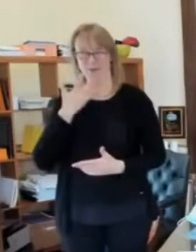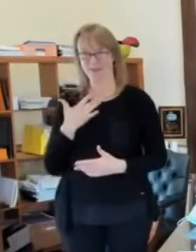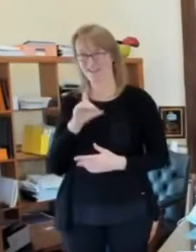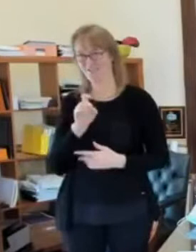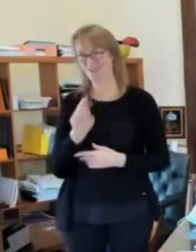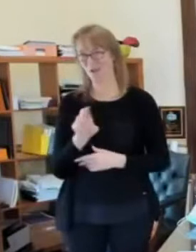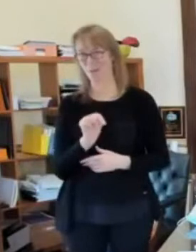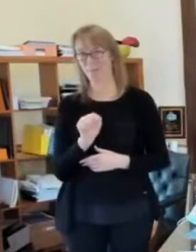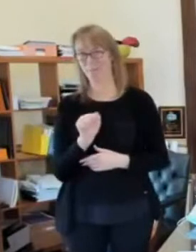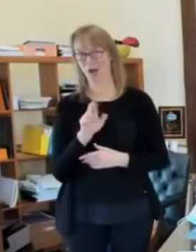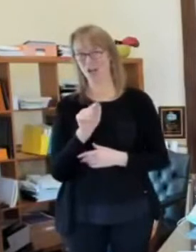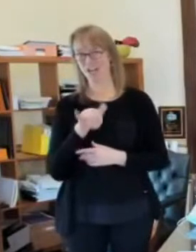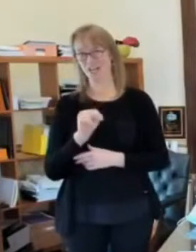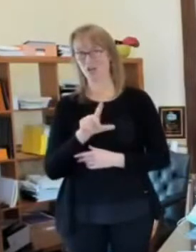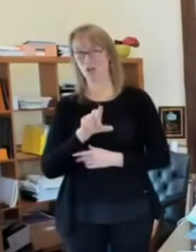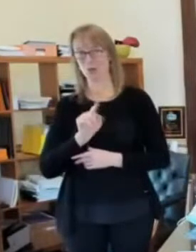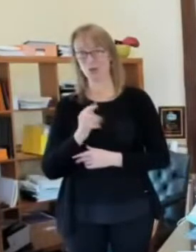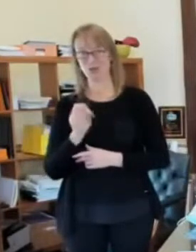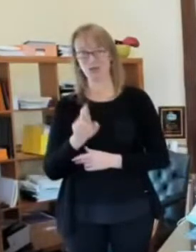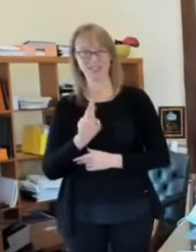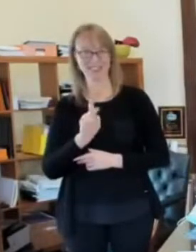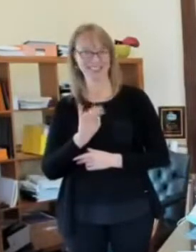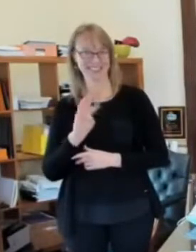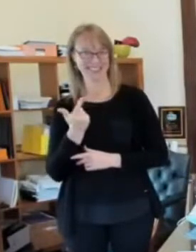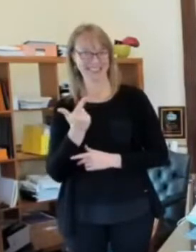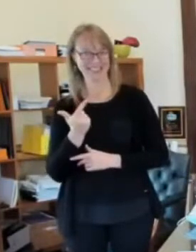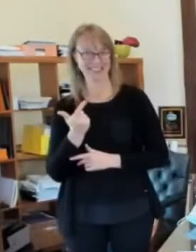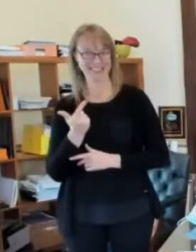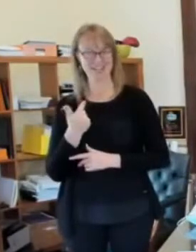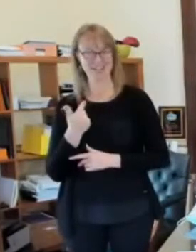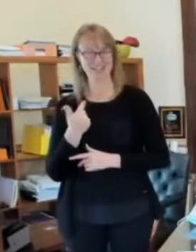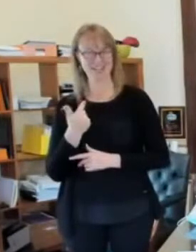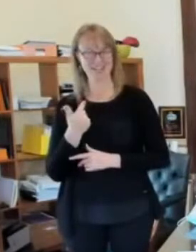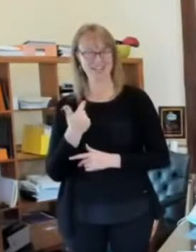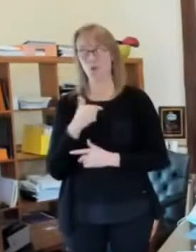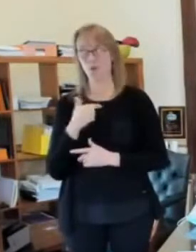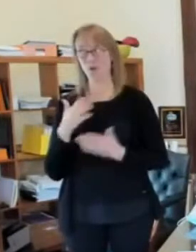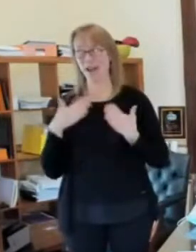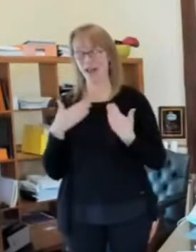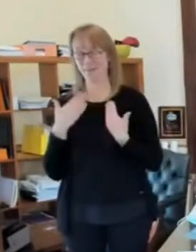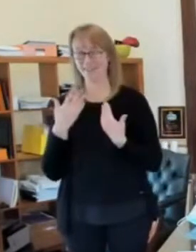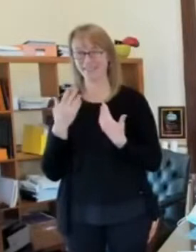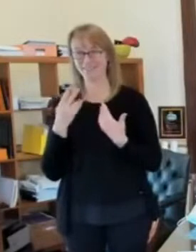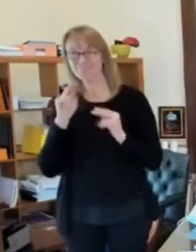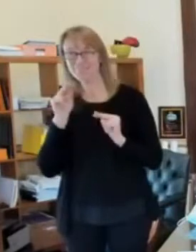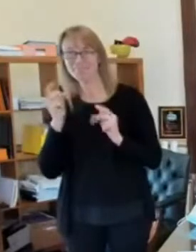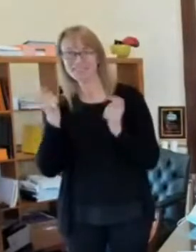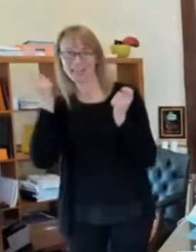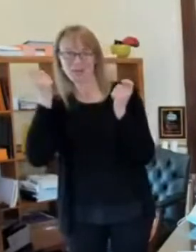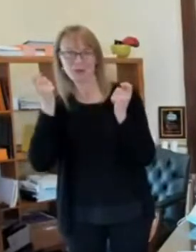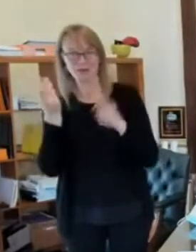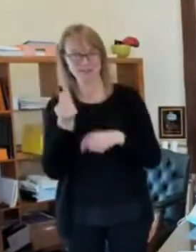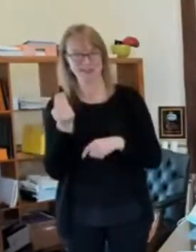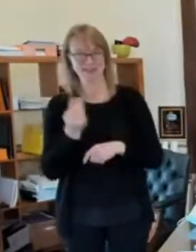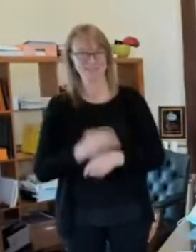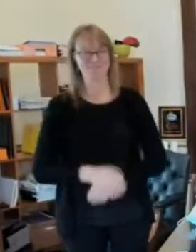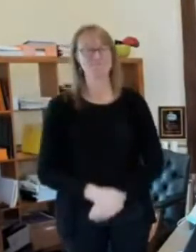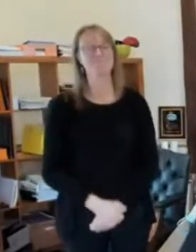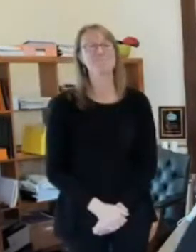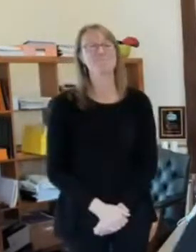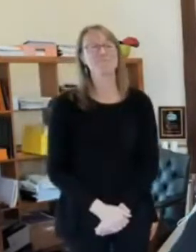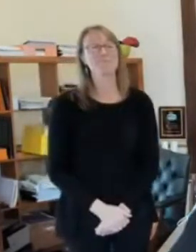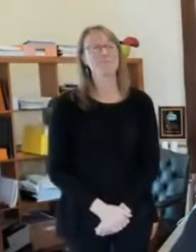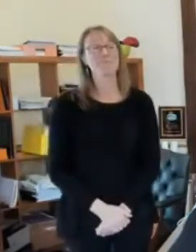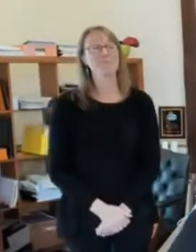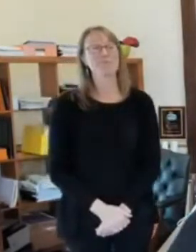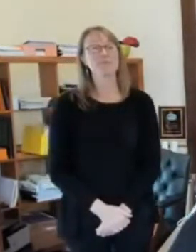And we're happy to celebrate on Monday. So, questions? Okay, questions. First from